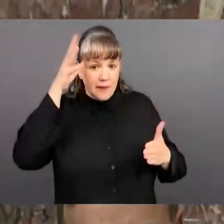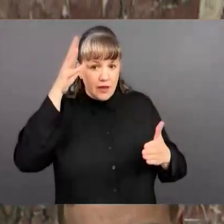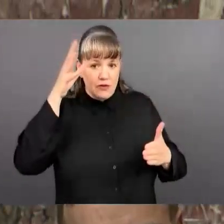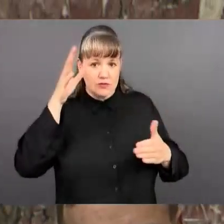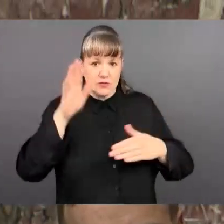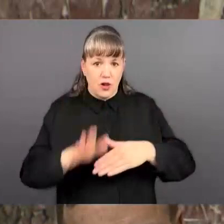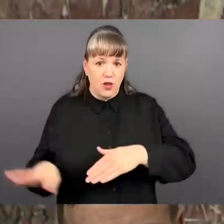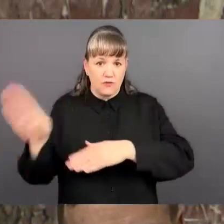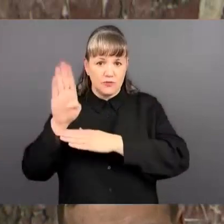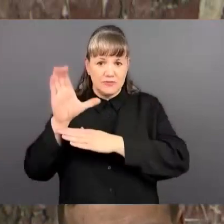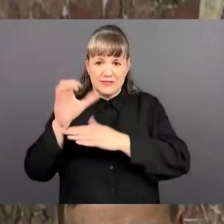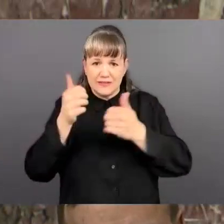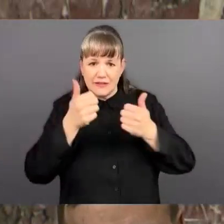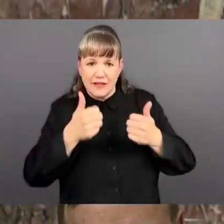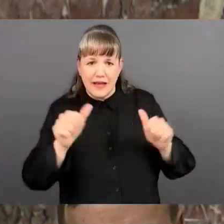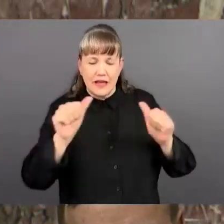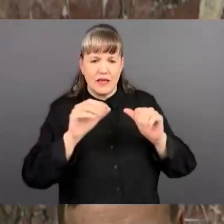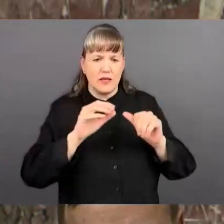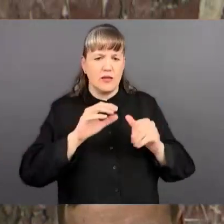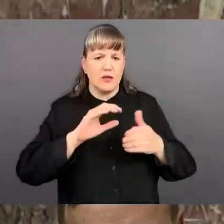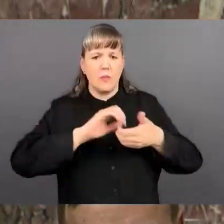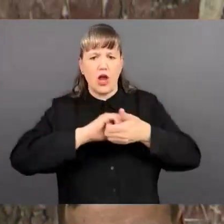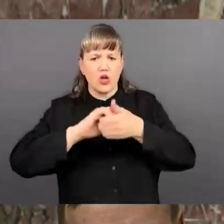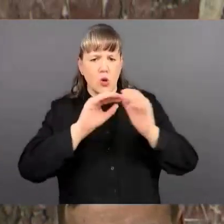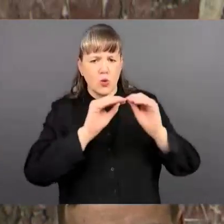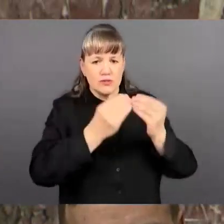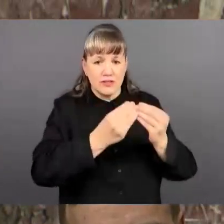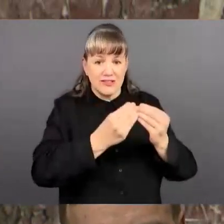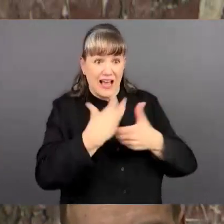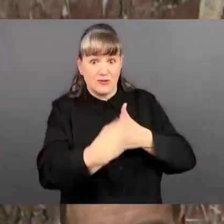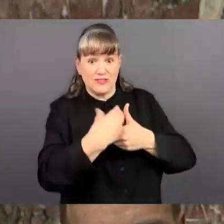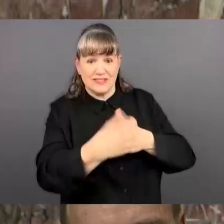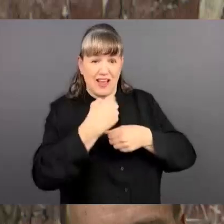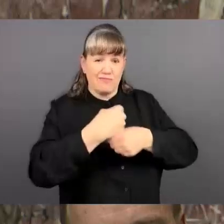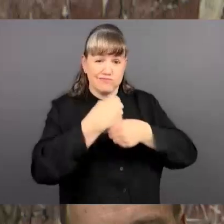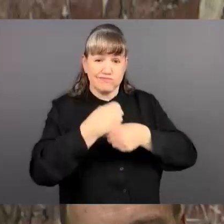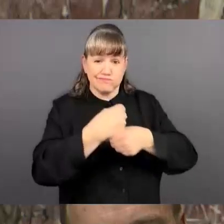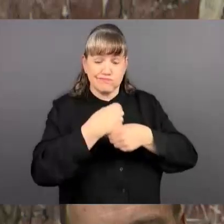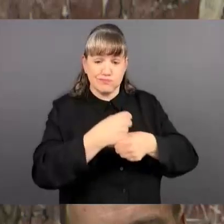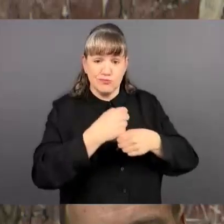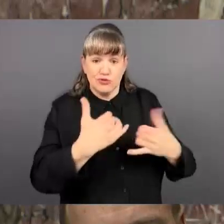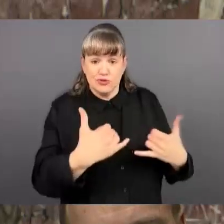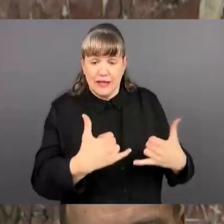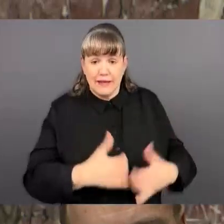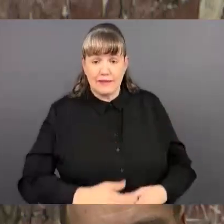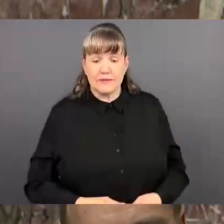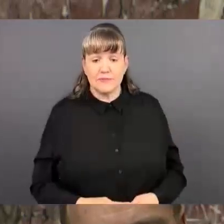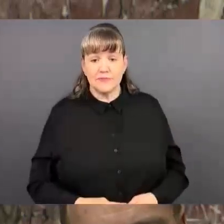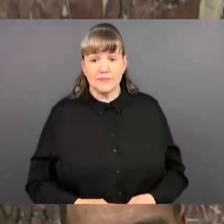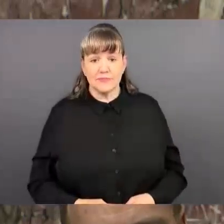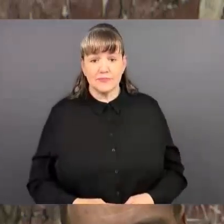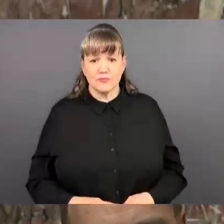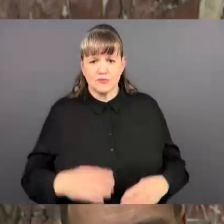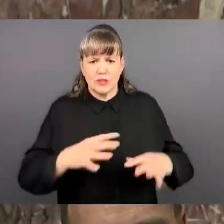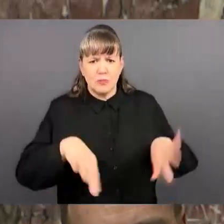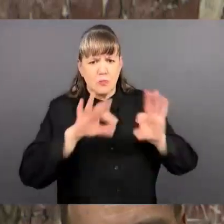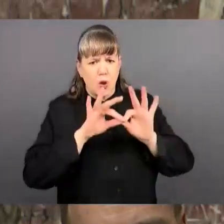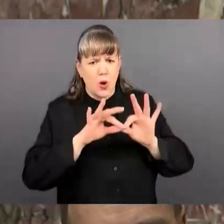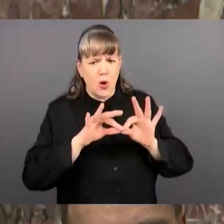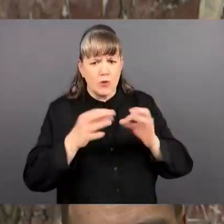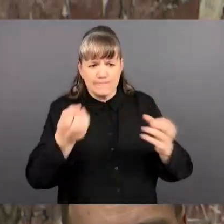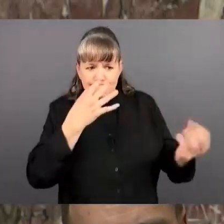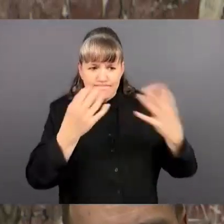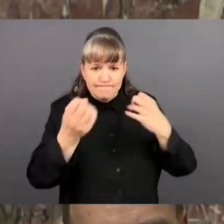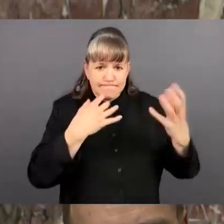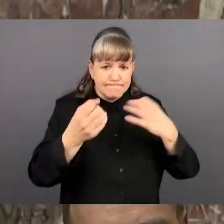are outside rallying today. It is absolutely important to hear voices from all across the province about